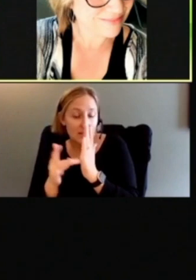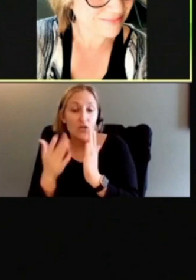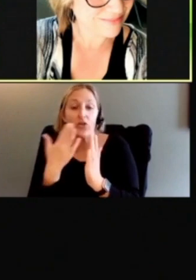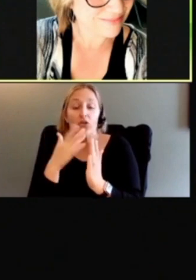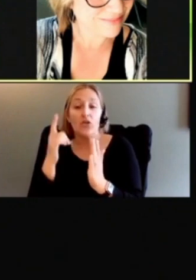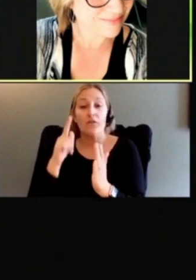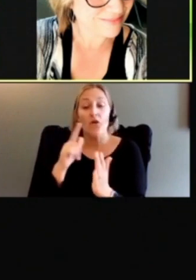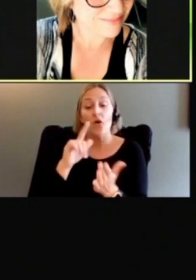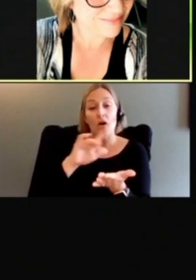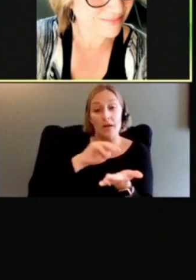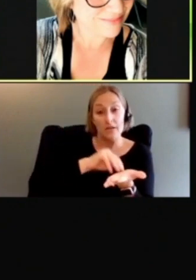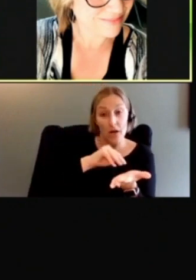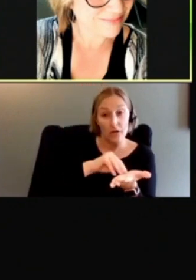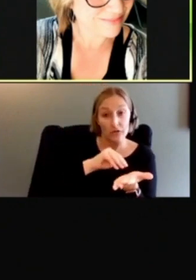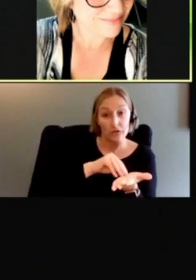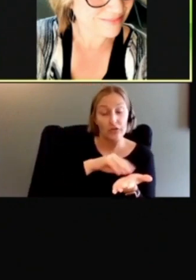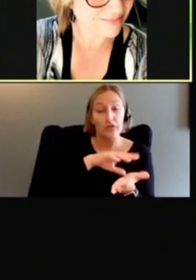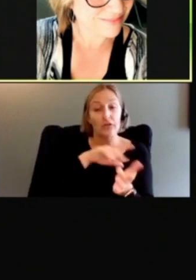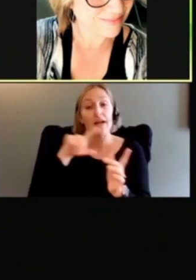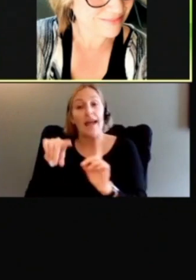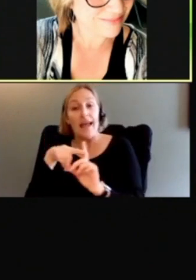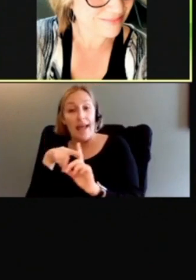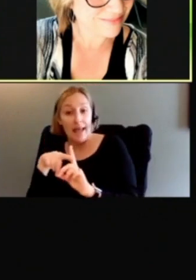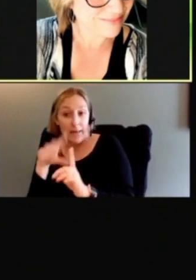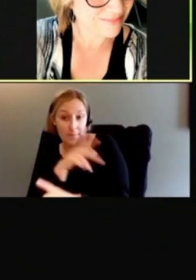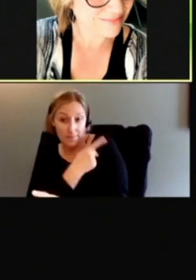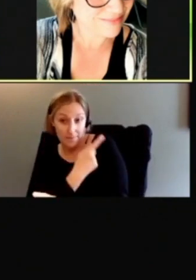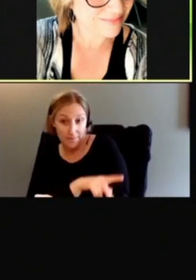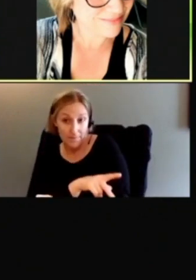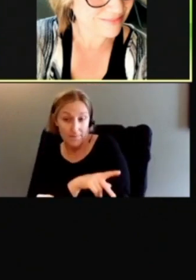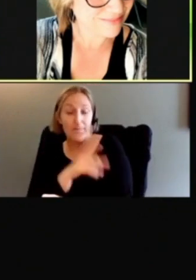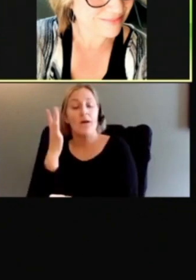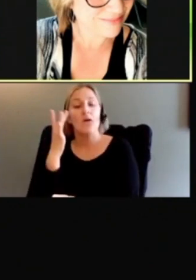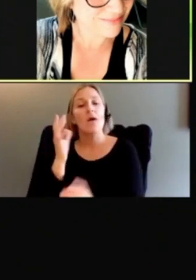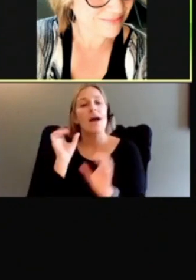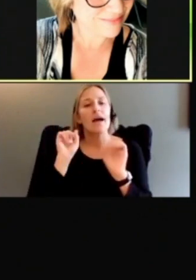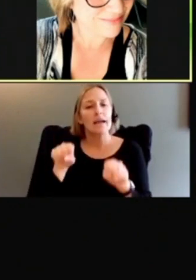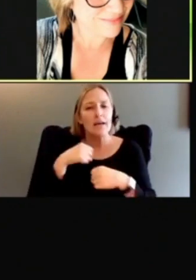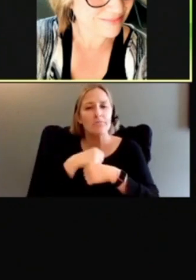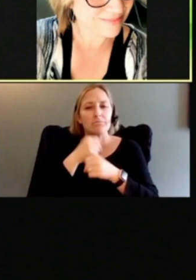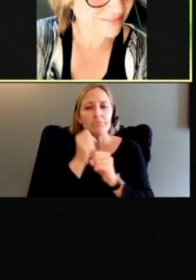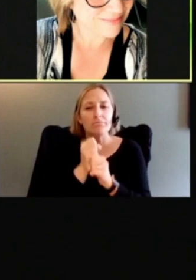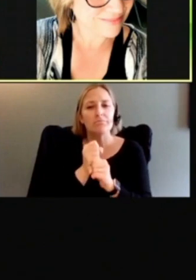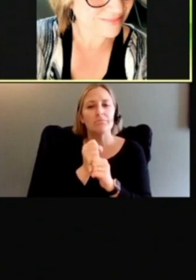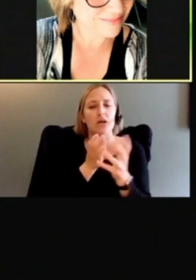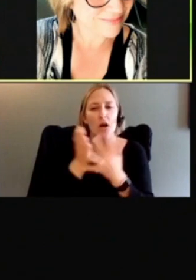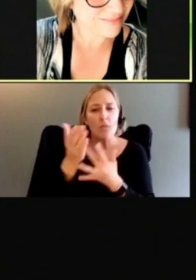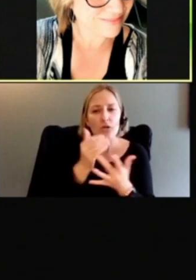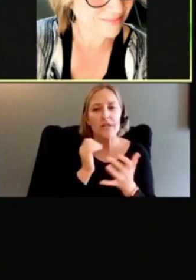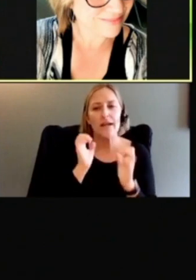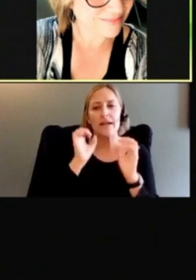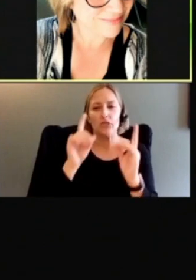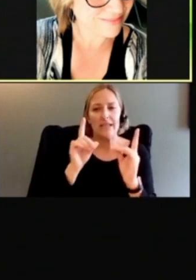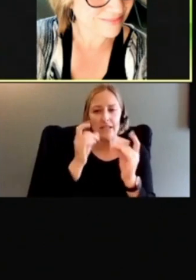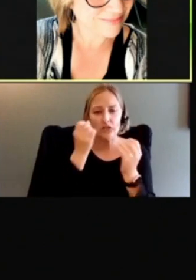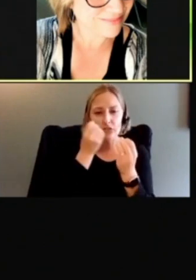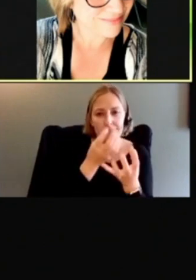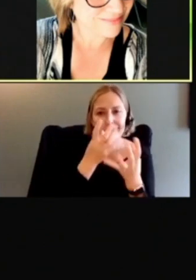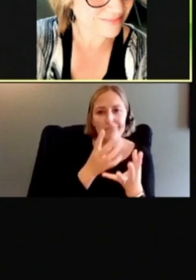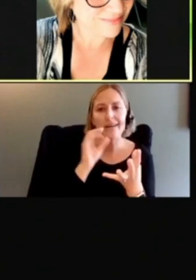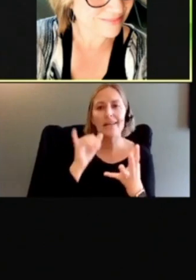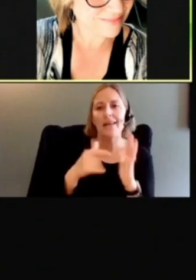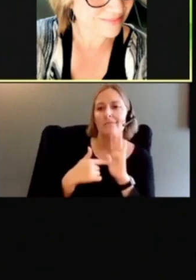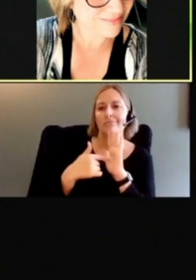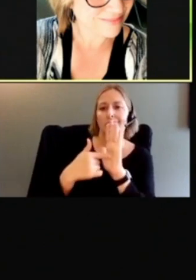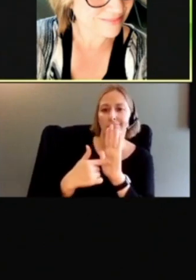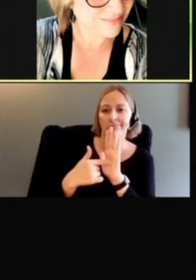It gives healthcare providers the opportunity to create comprehensive educational materials that are consistently